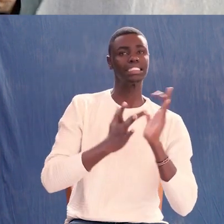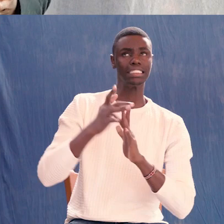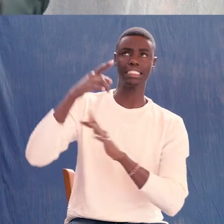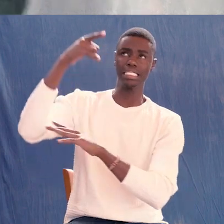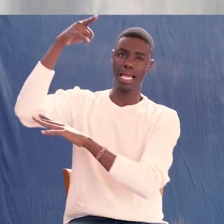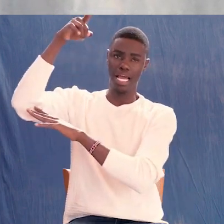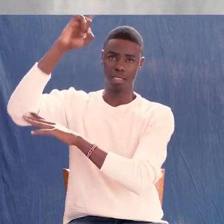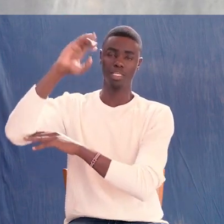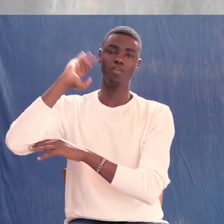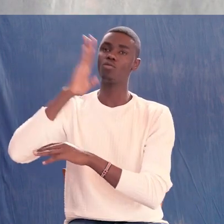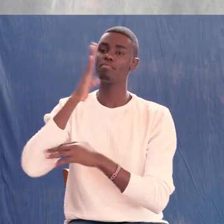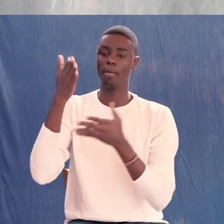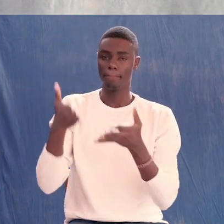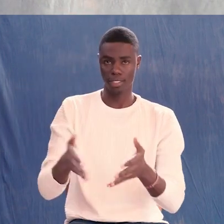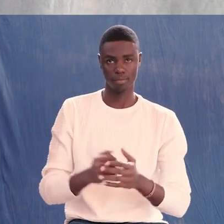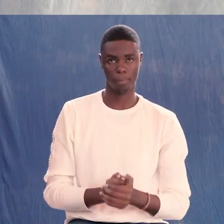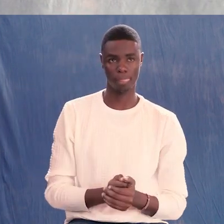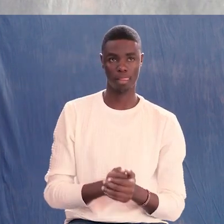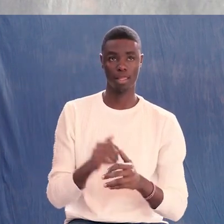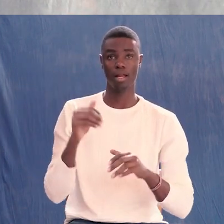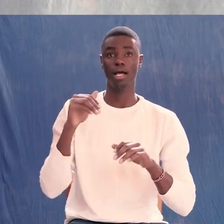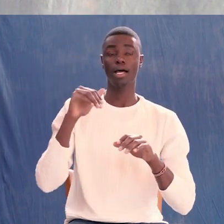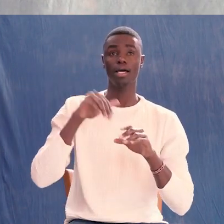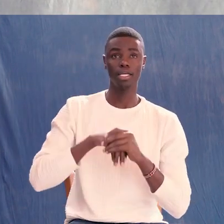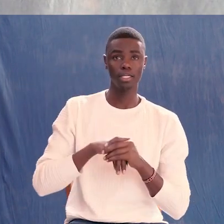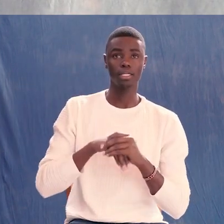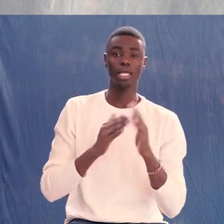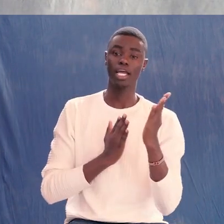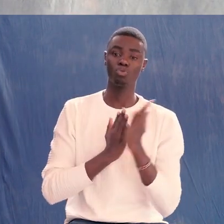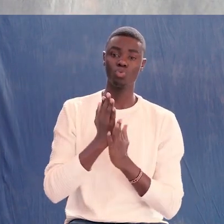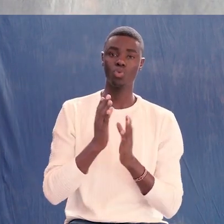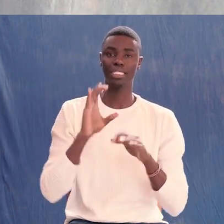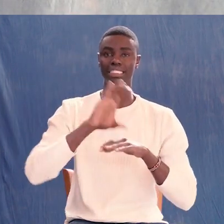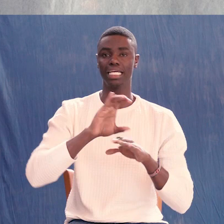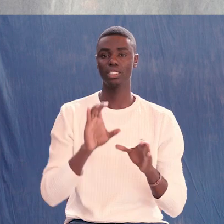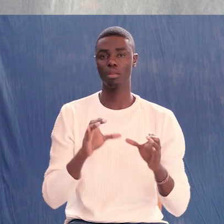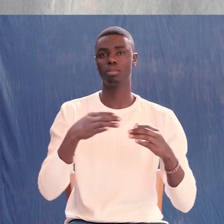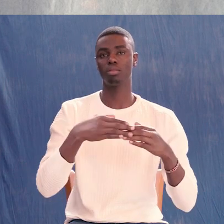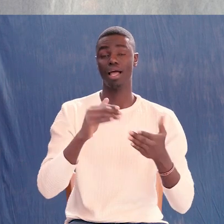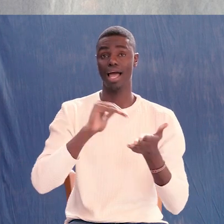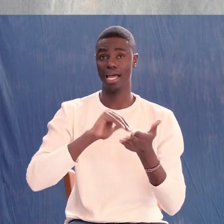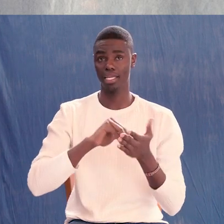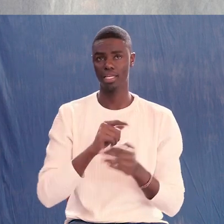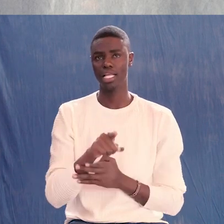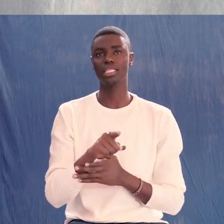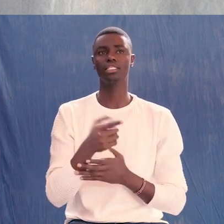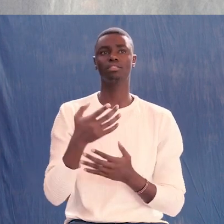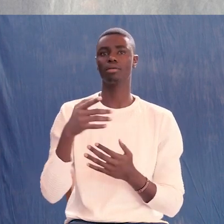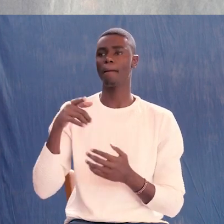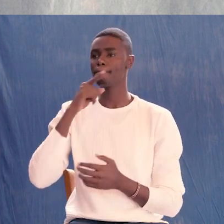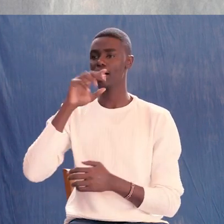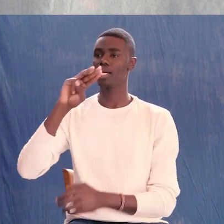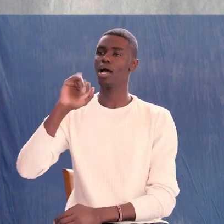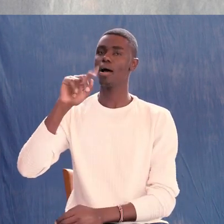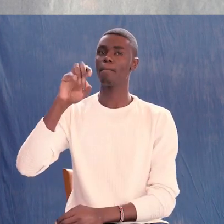would be present in and through the community. Again, this commentator, Michael Green,